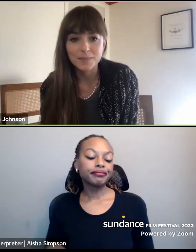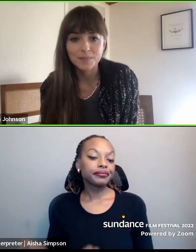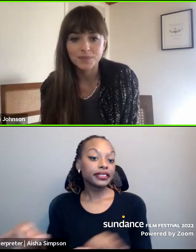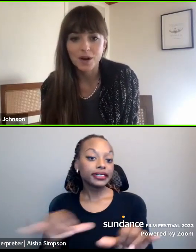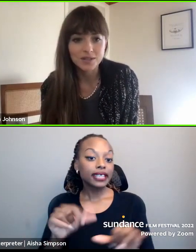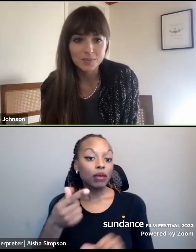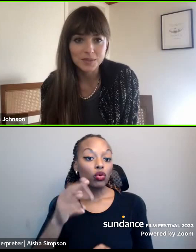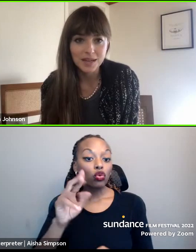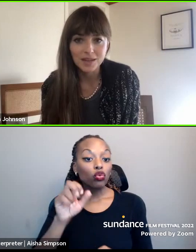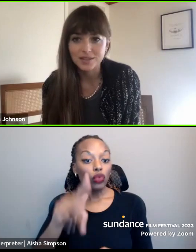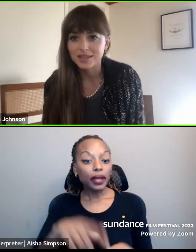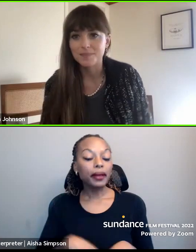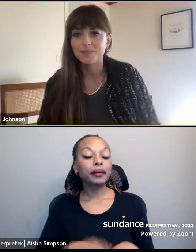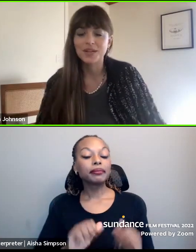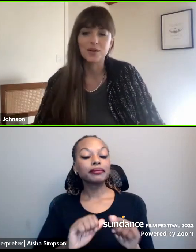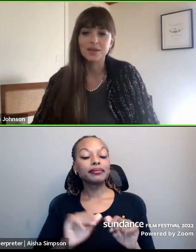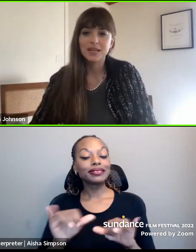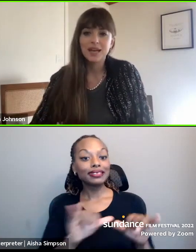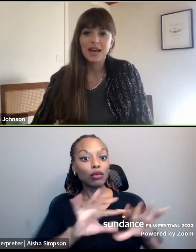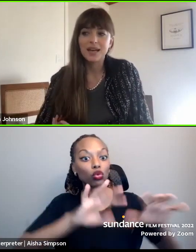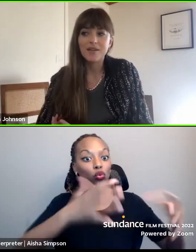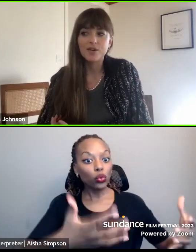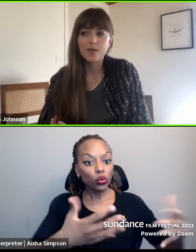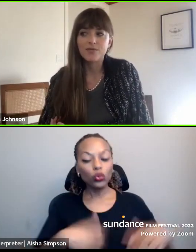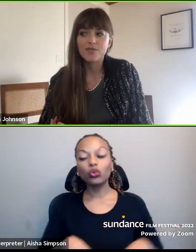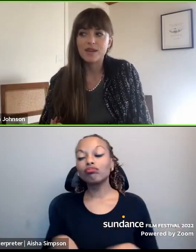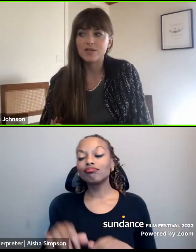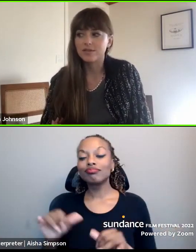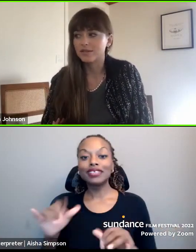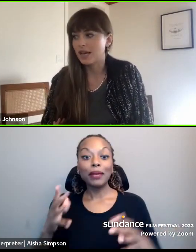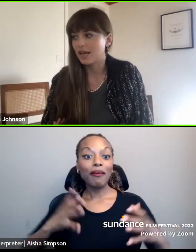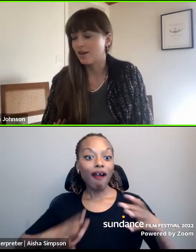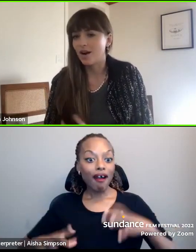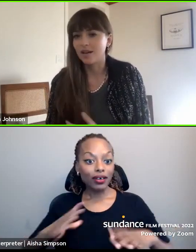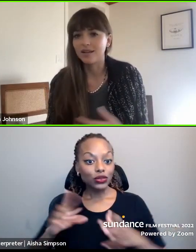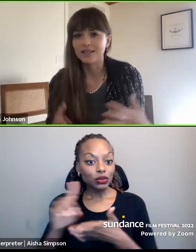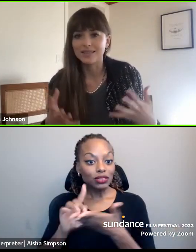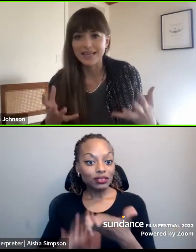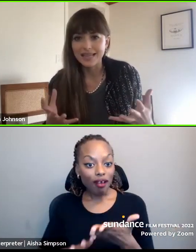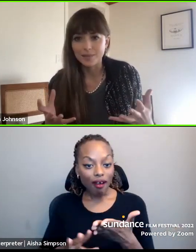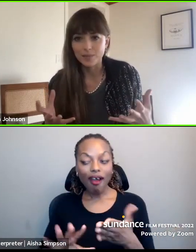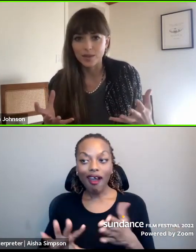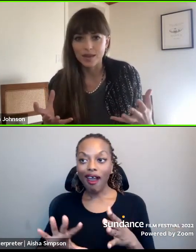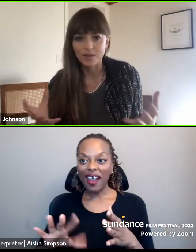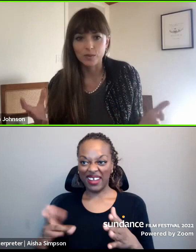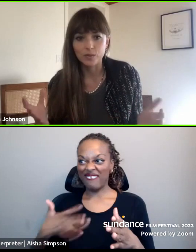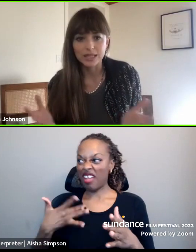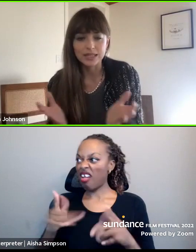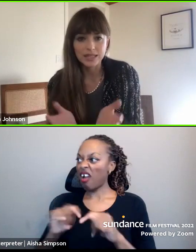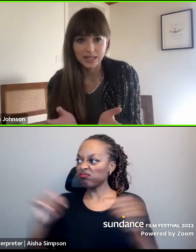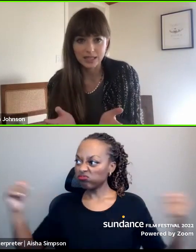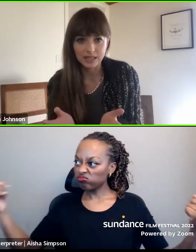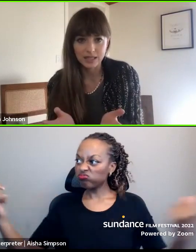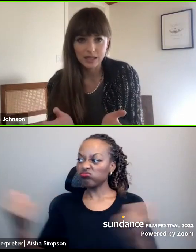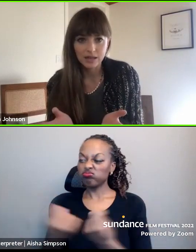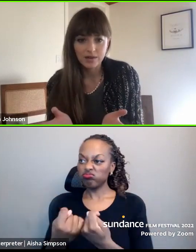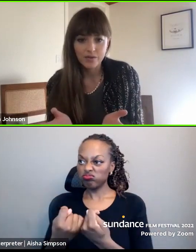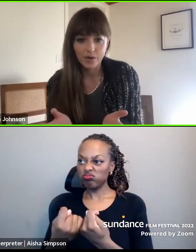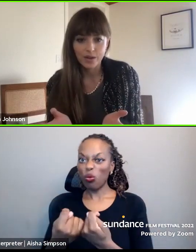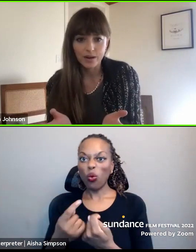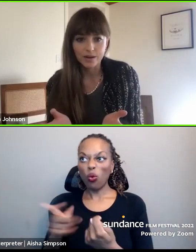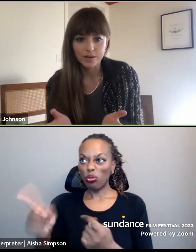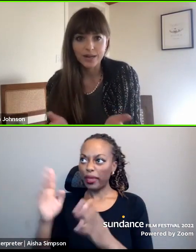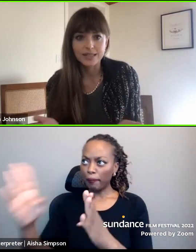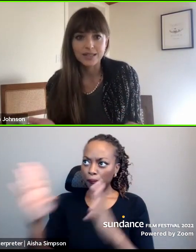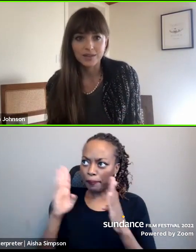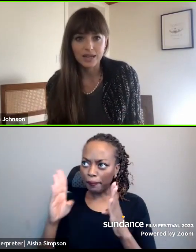crew, same costume designers, same, and everyone feels like they're on this team where they feel really seen